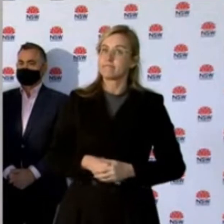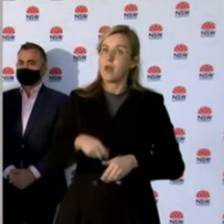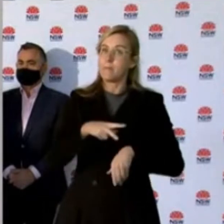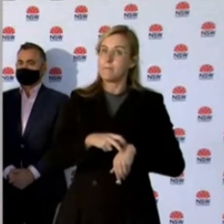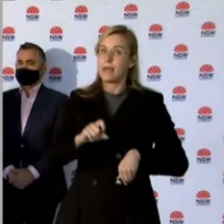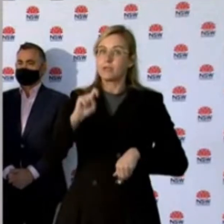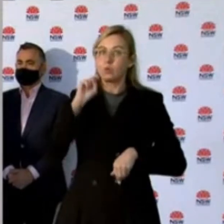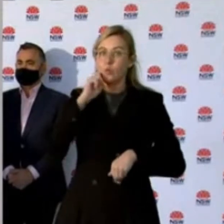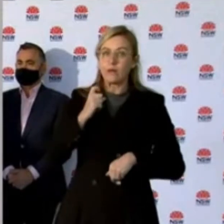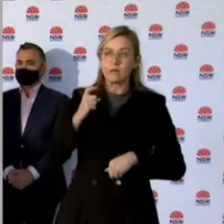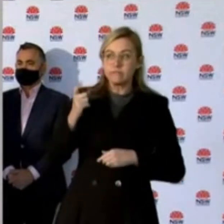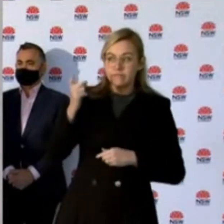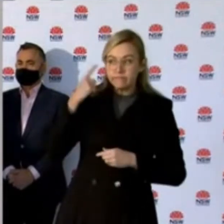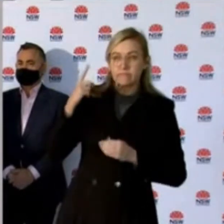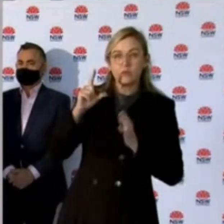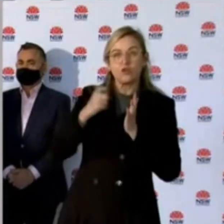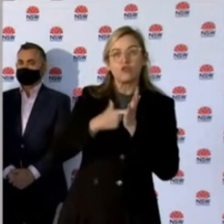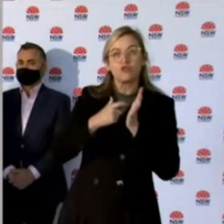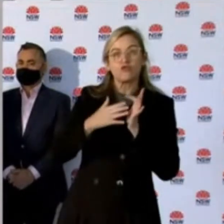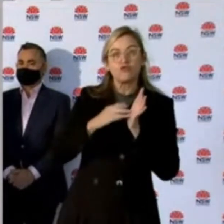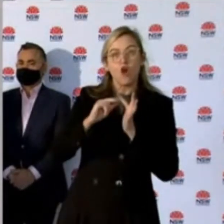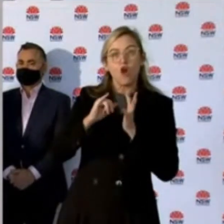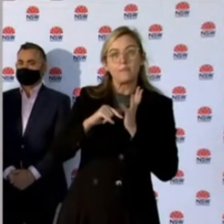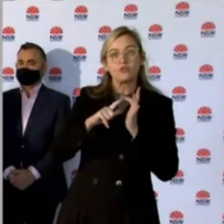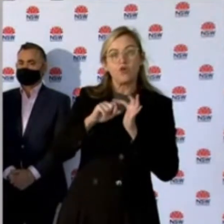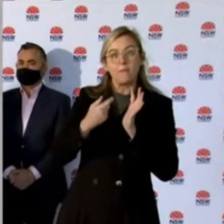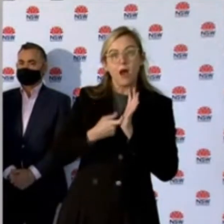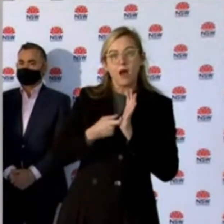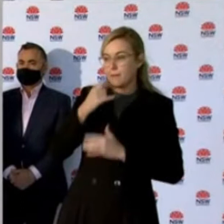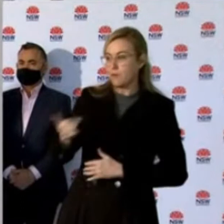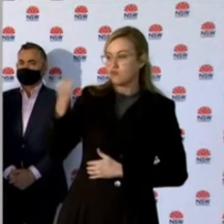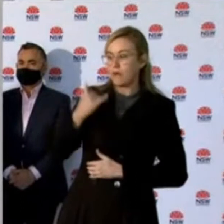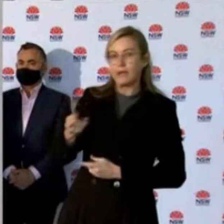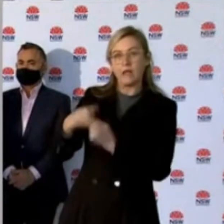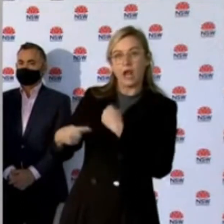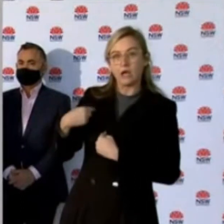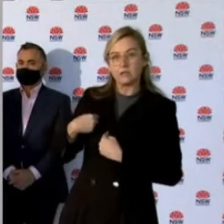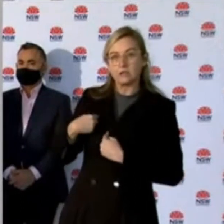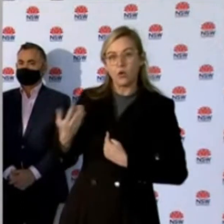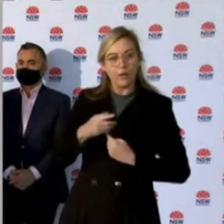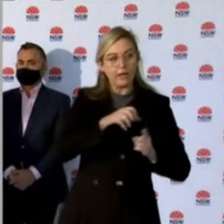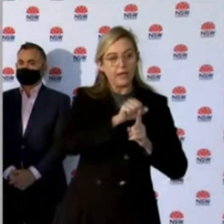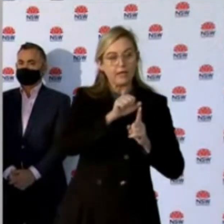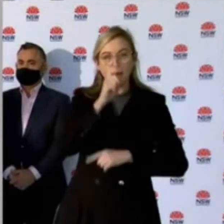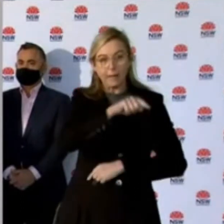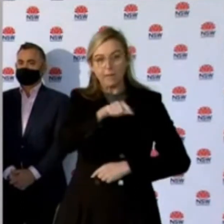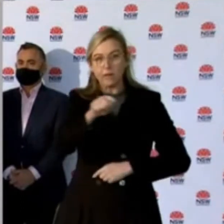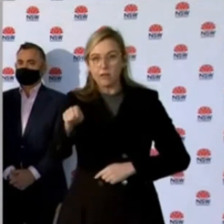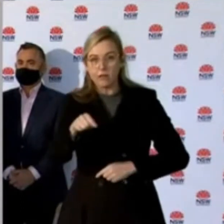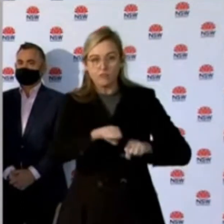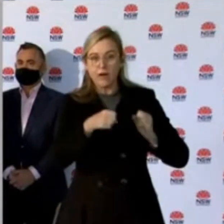Stopper reports and continue to be highly visible in those areas where they think people are stepping outside the public health